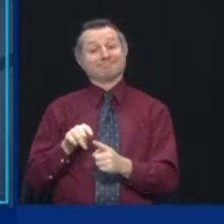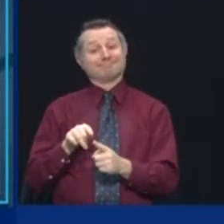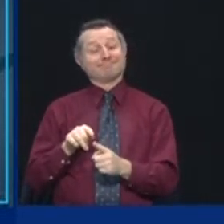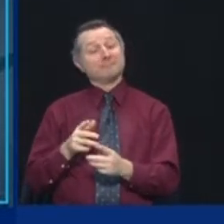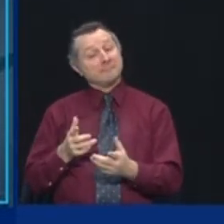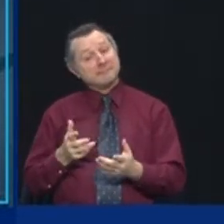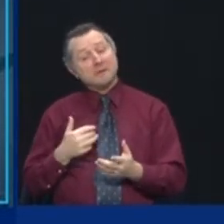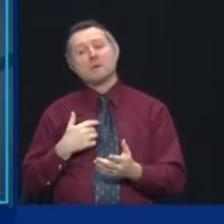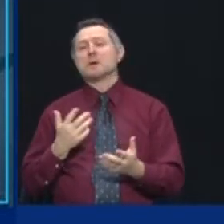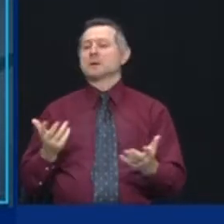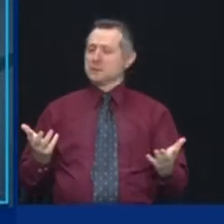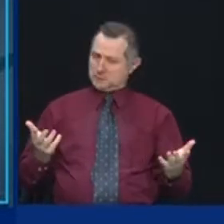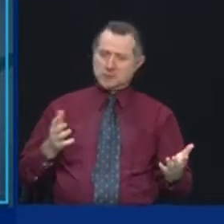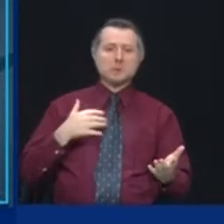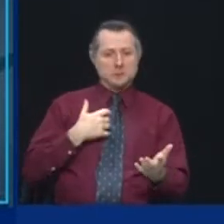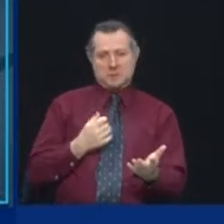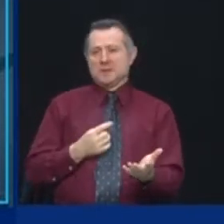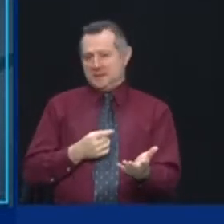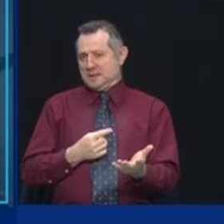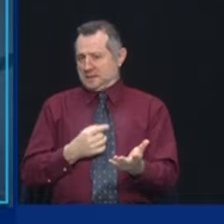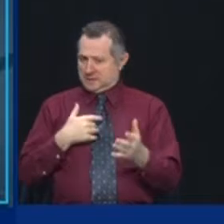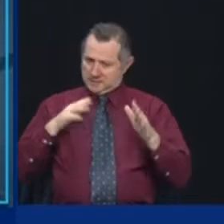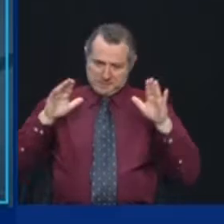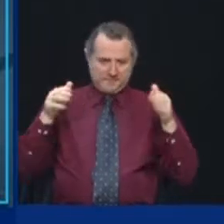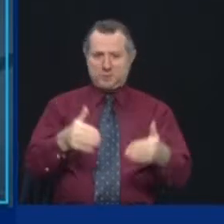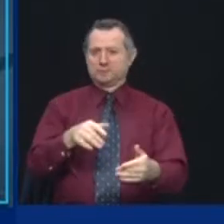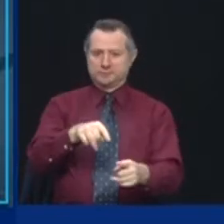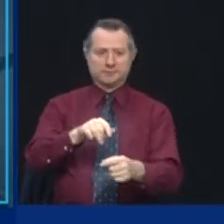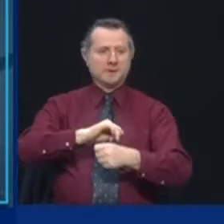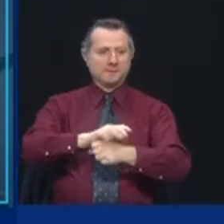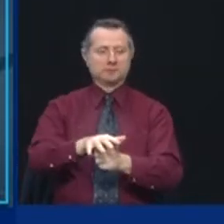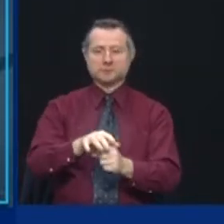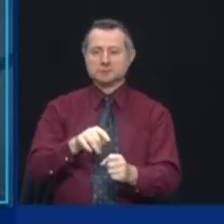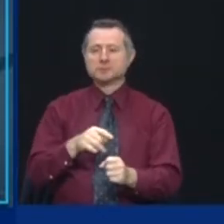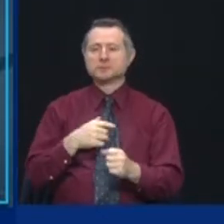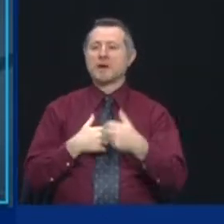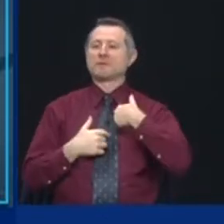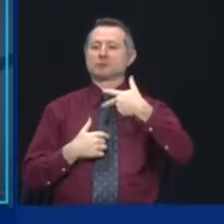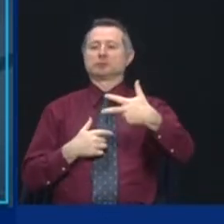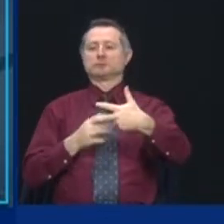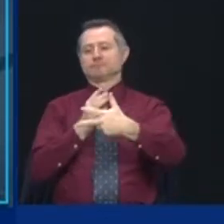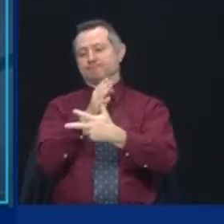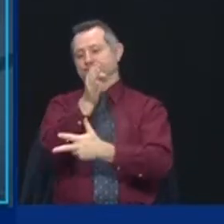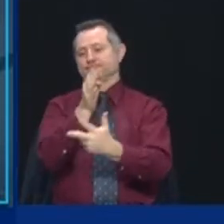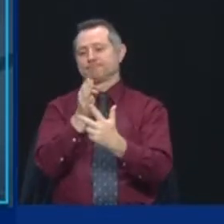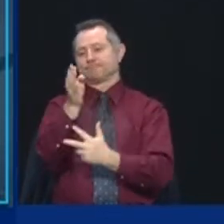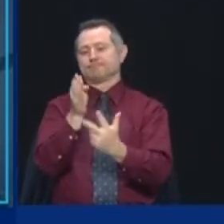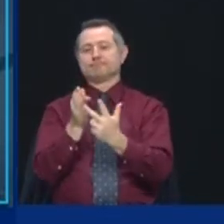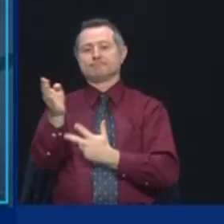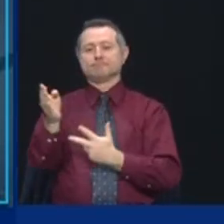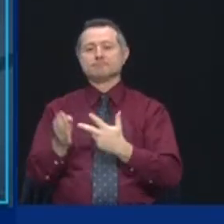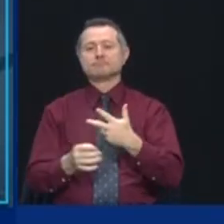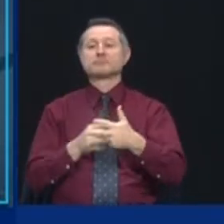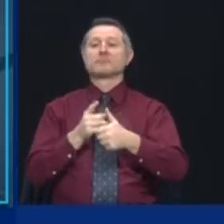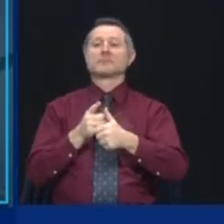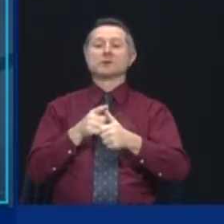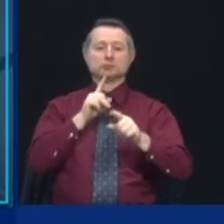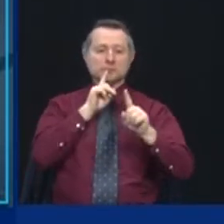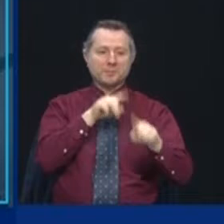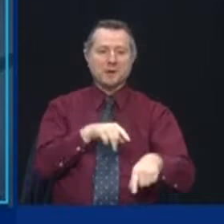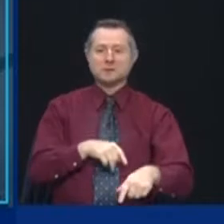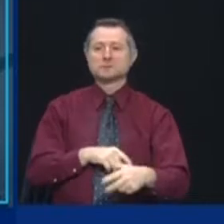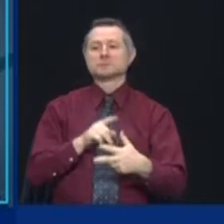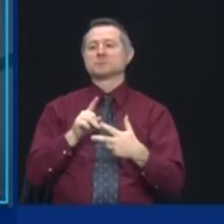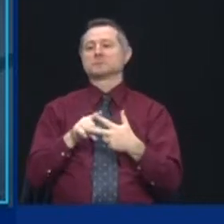is the order of the day. We're working on 3 tracks simultaneously with COVID: responding to COVID, managing